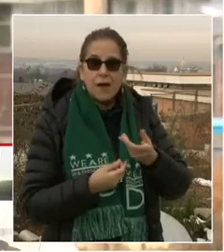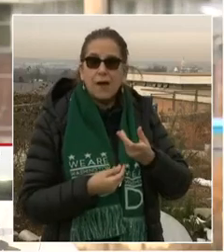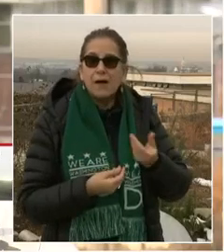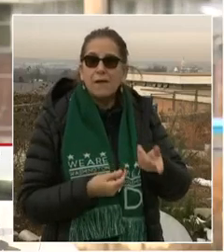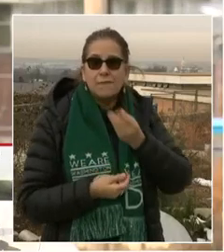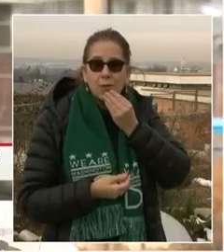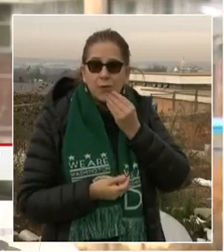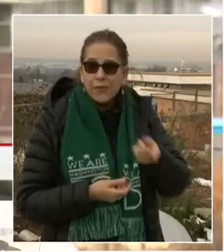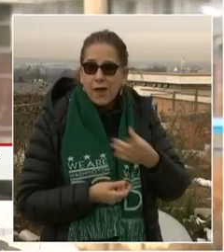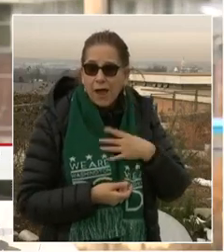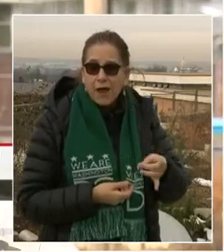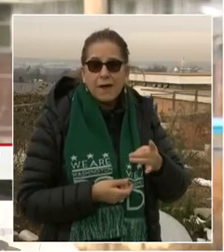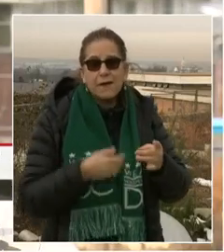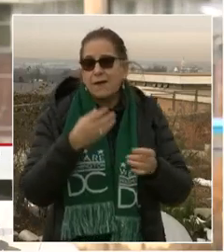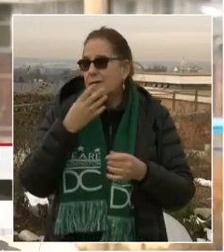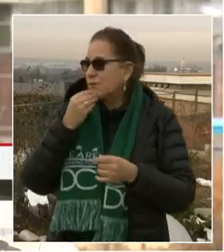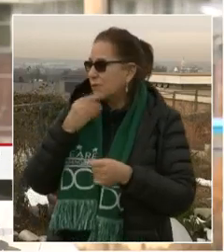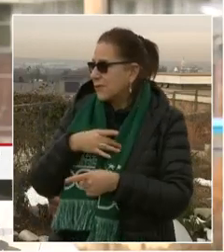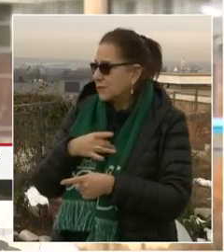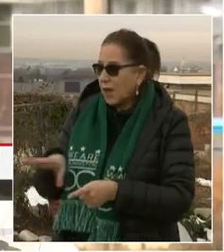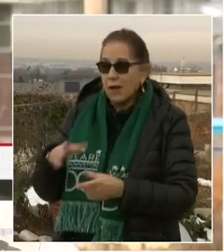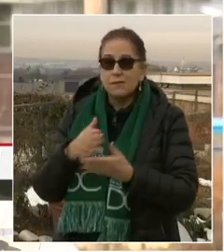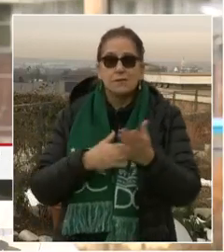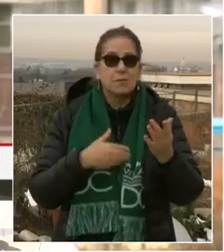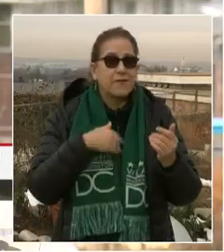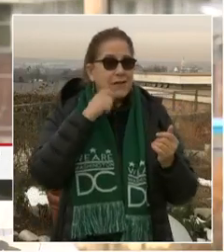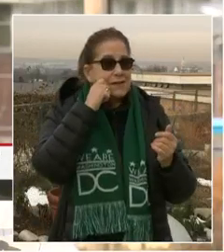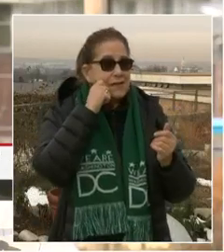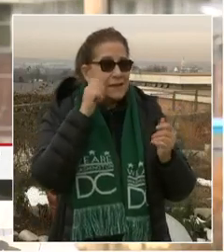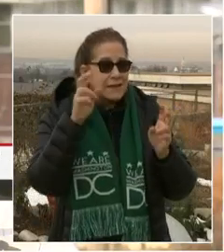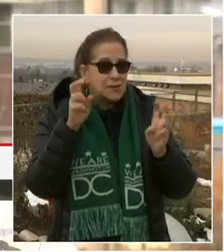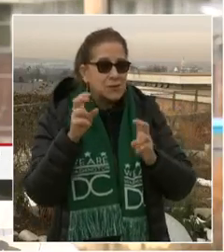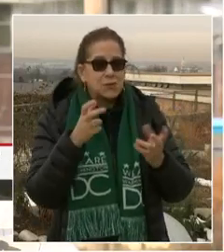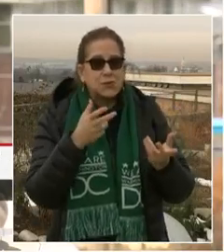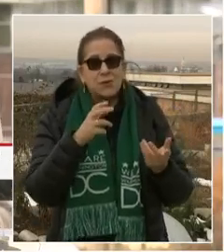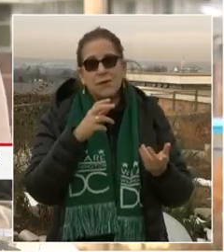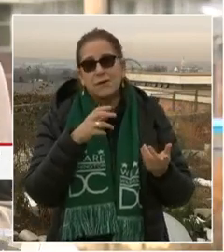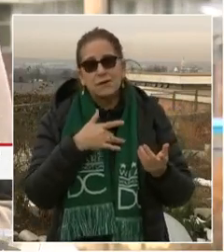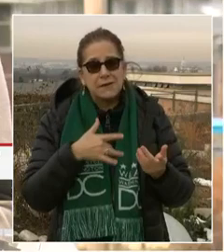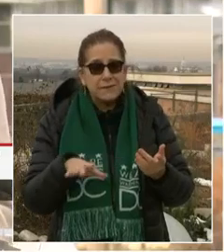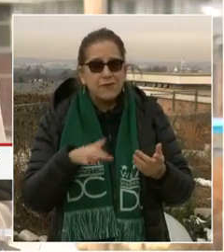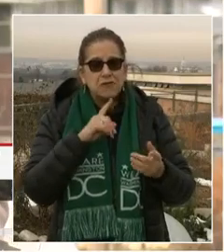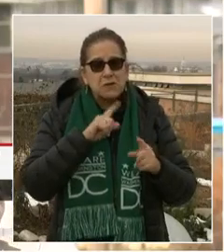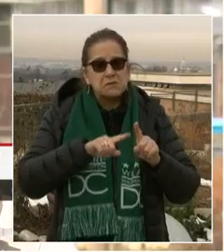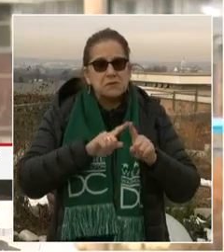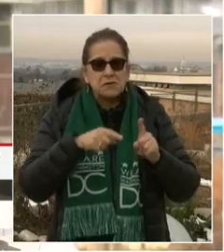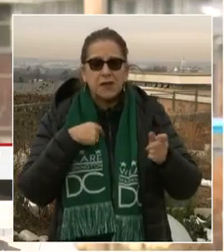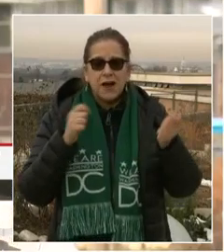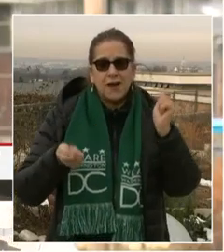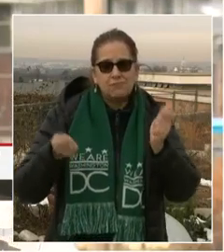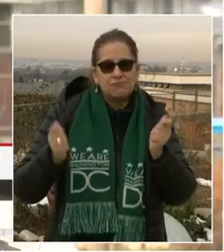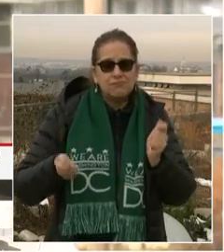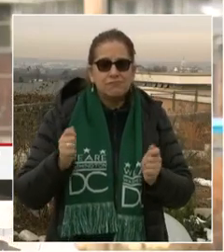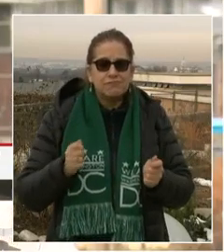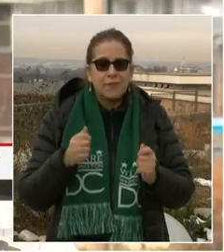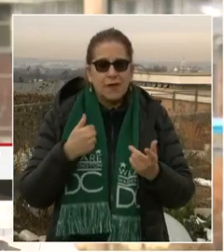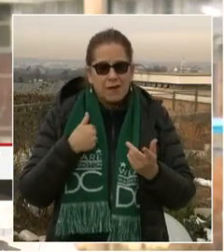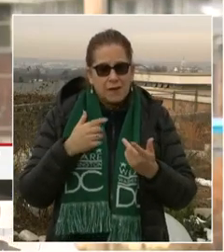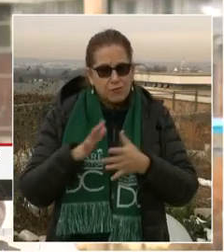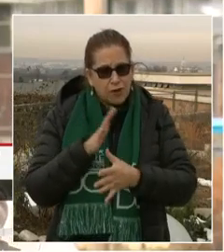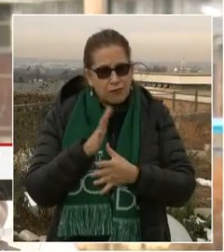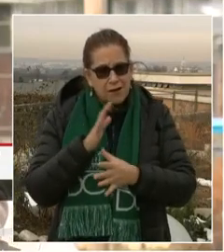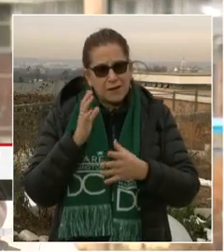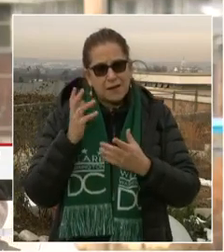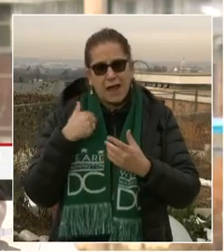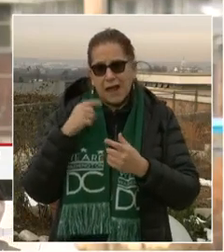after product to figure out what will soothe your baby. I see some moms shaking their heads. That takes investments, right? And